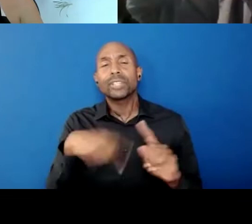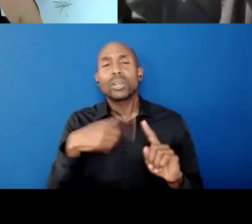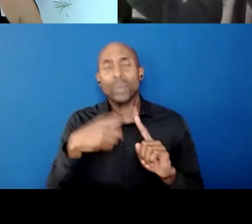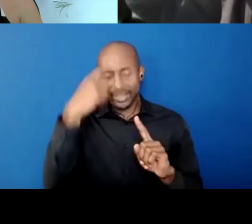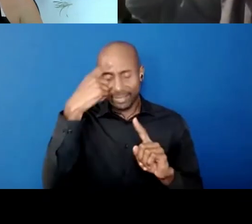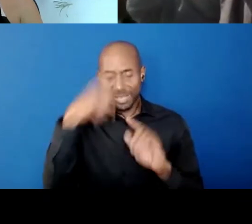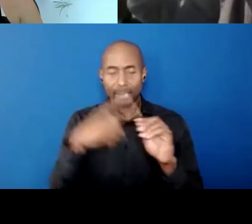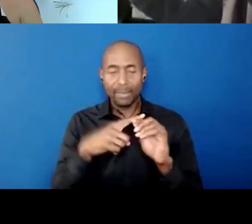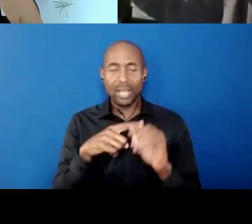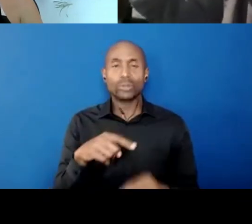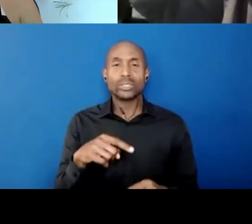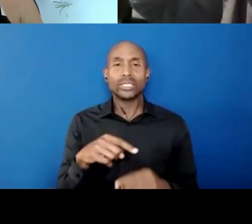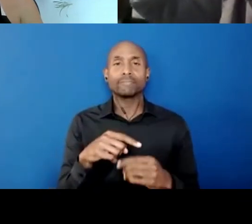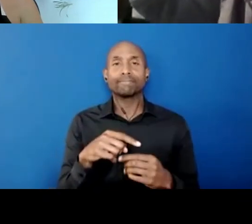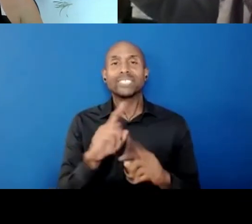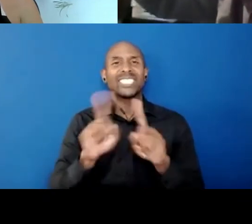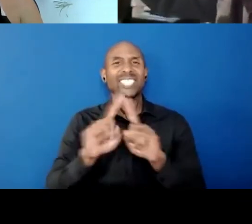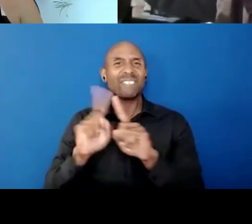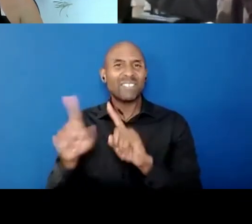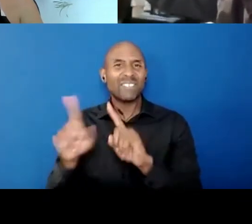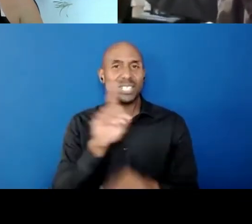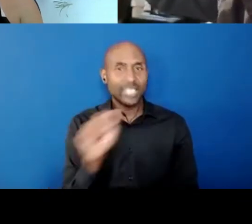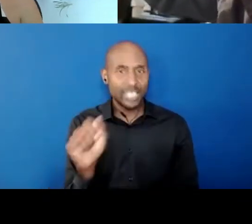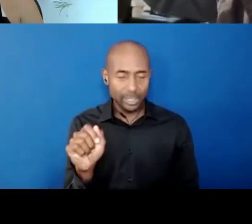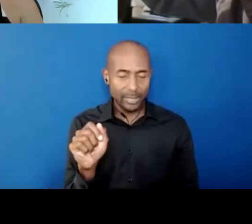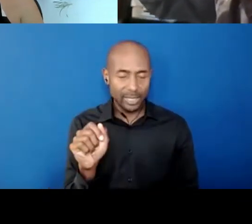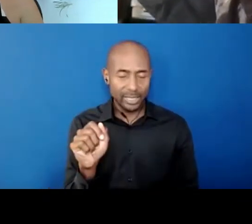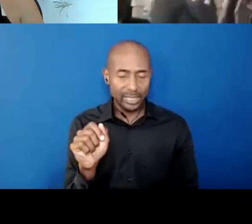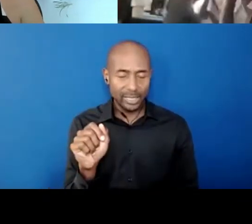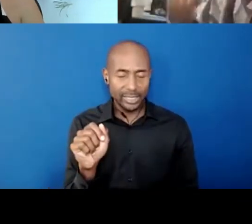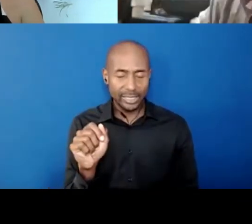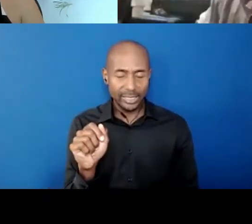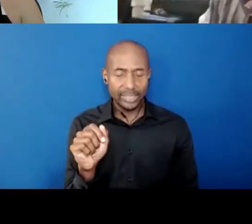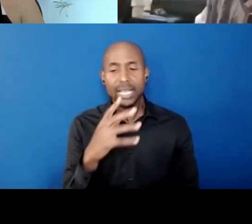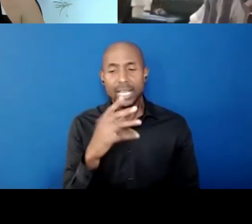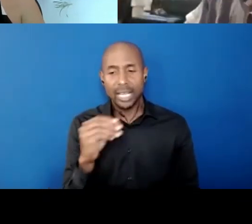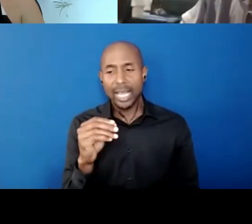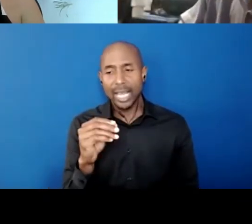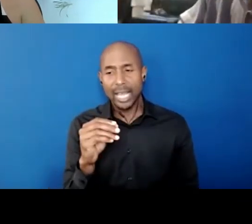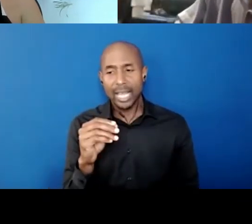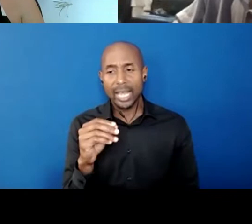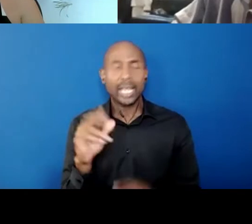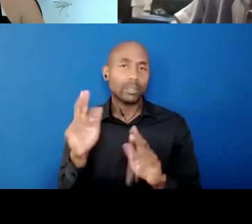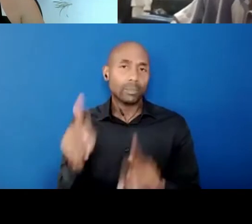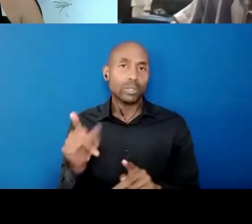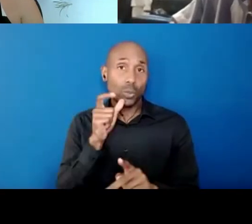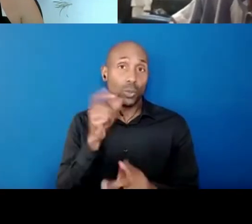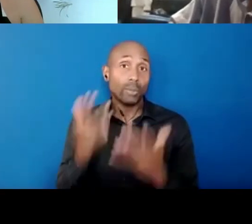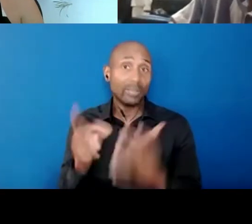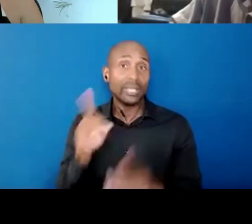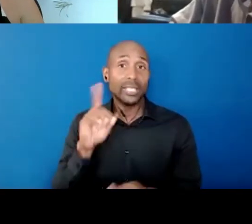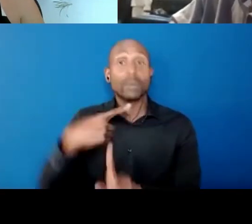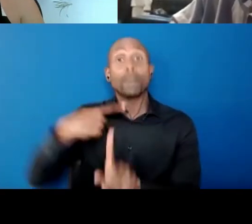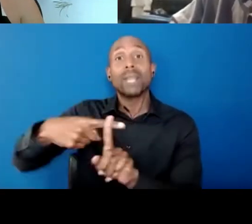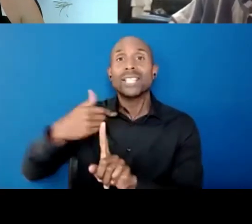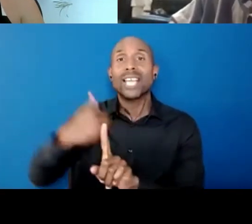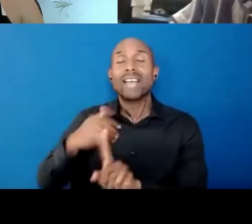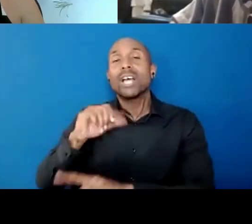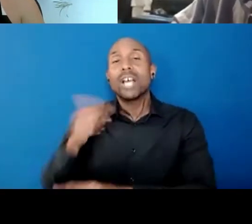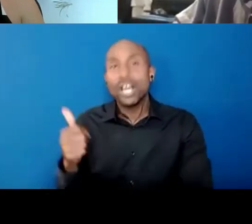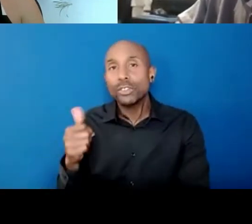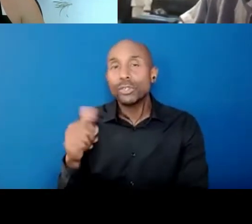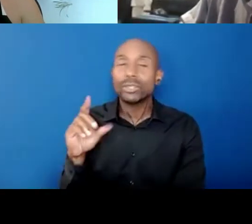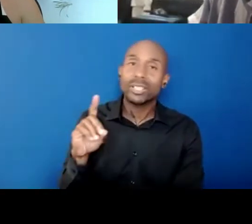and also working with people who, as I said, are disabled, but also identify their